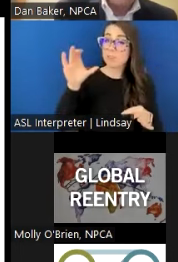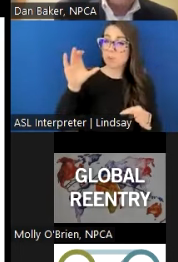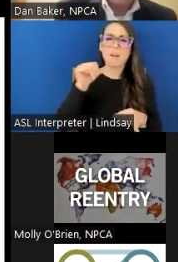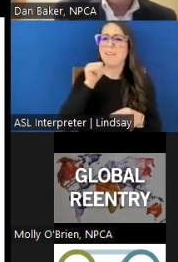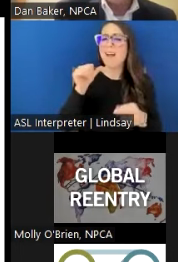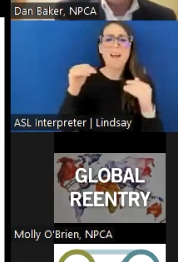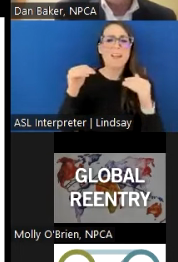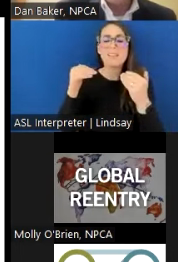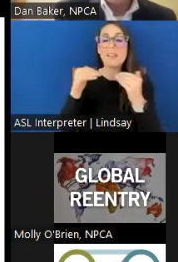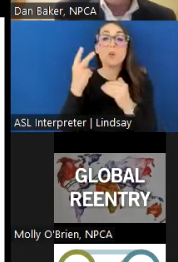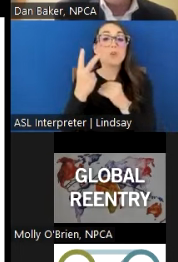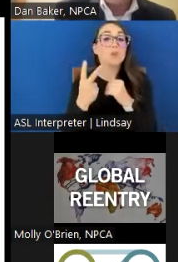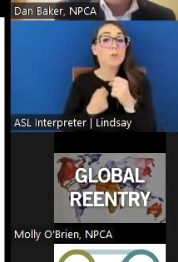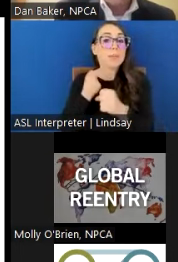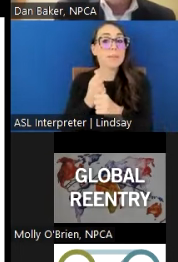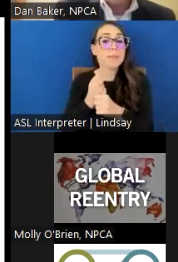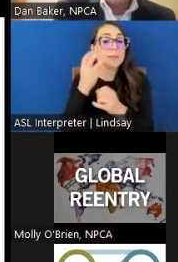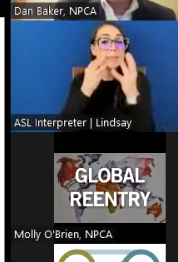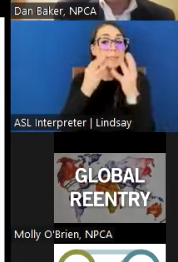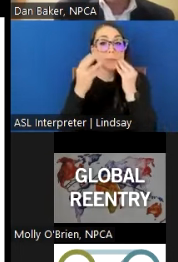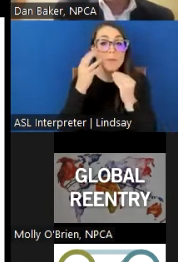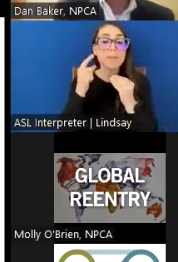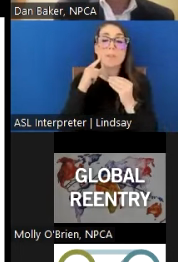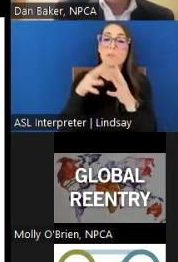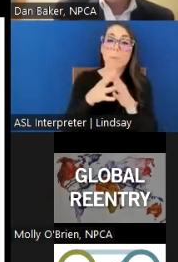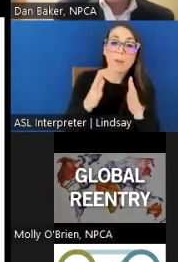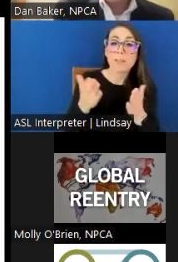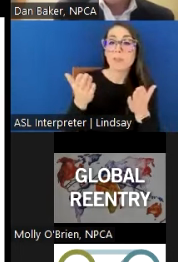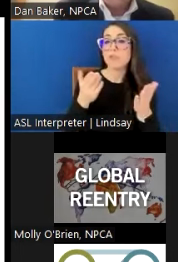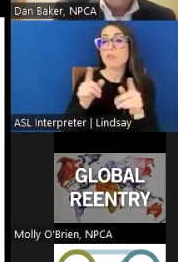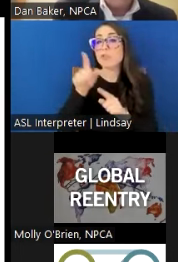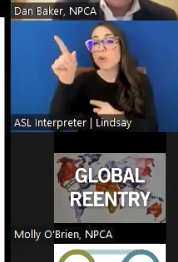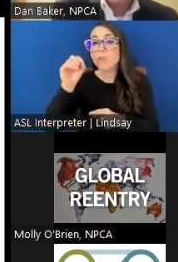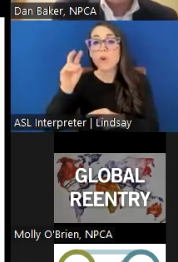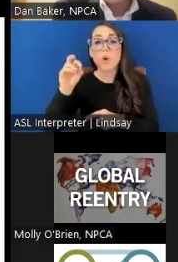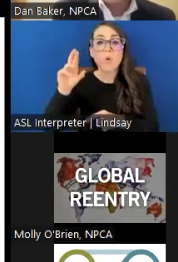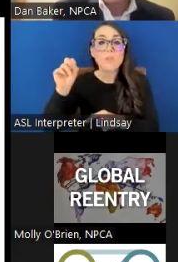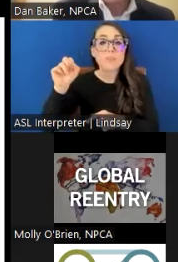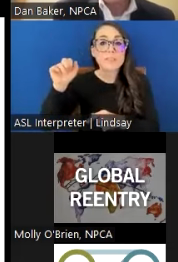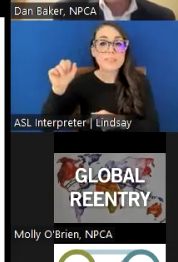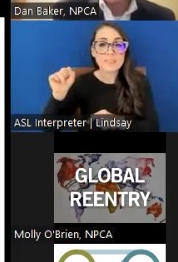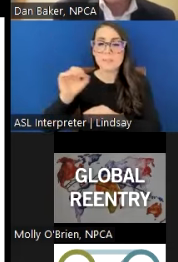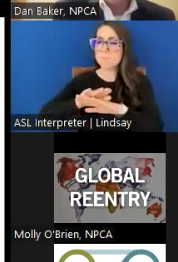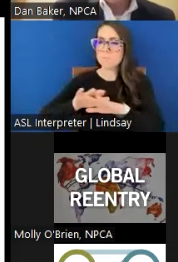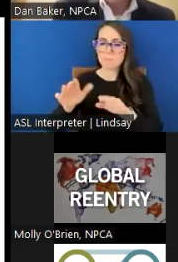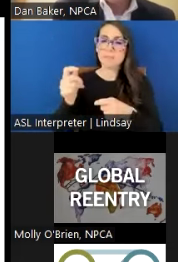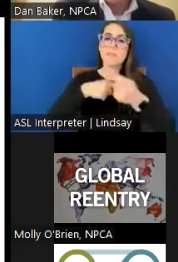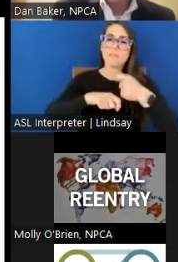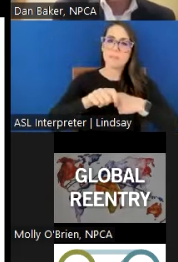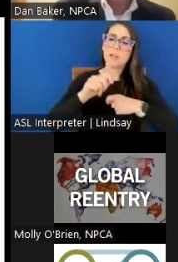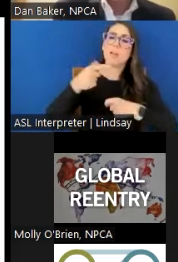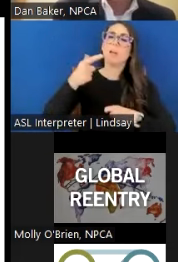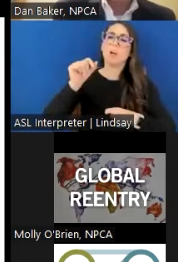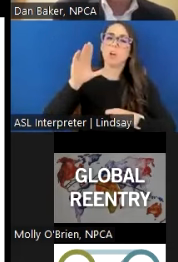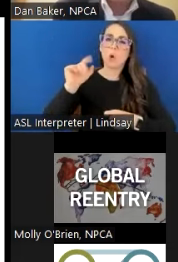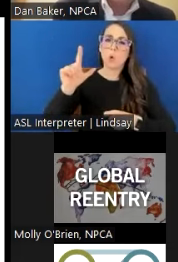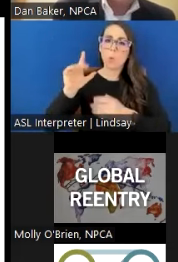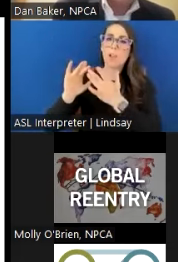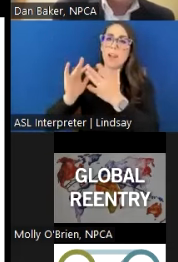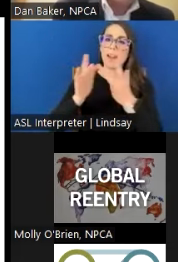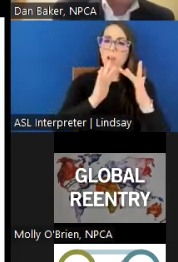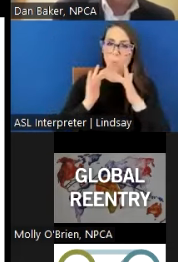experience for Americans to serve overseas, but as a global network of people who are connected. And she and Peace Corps, for the